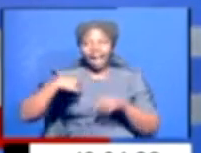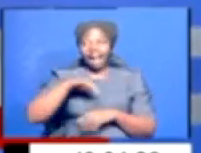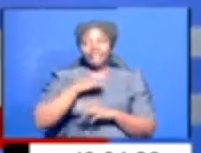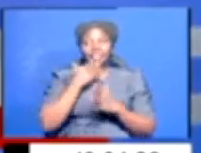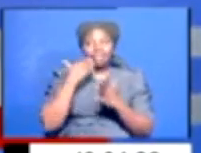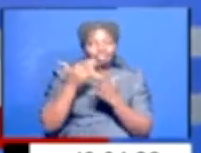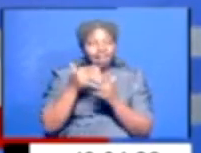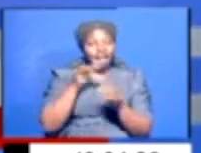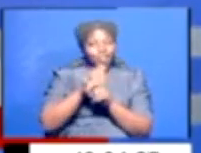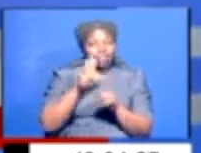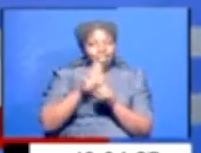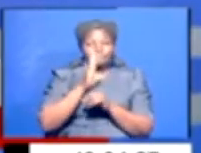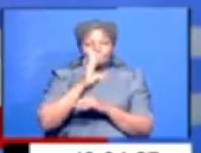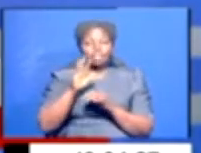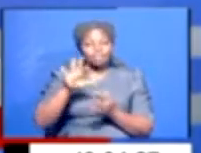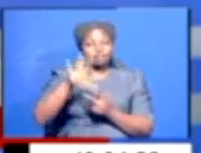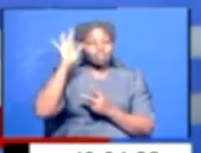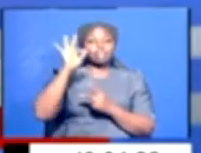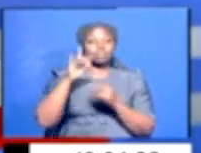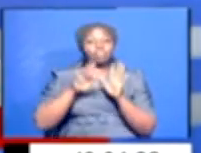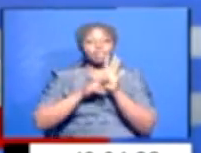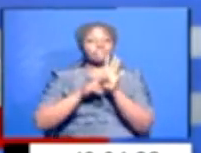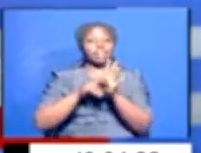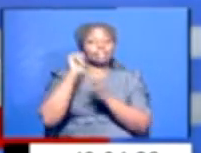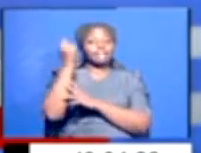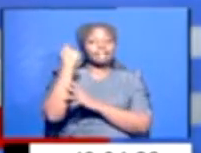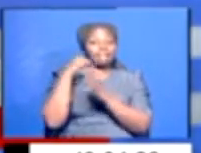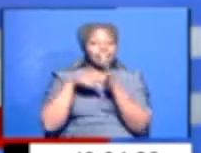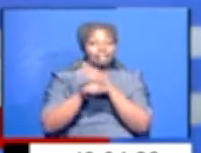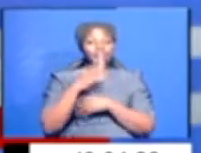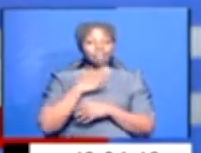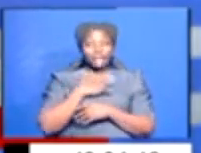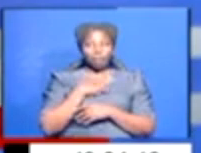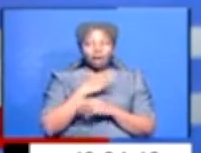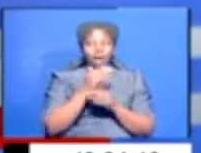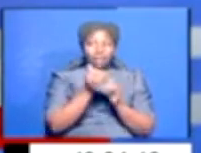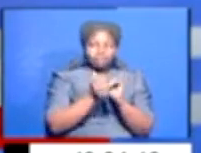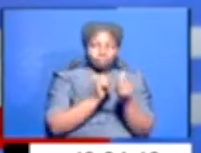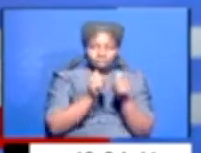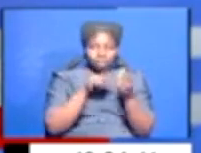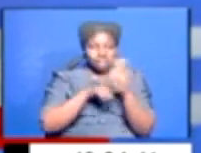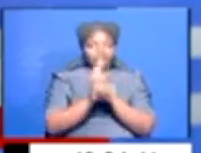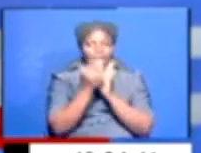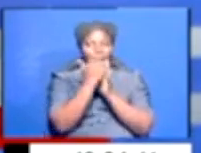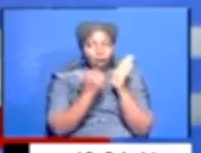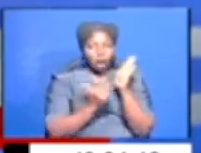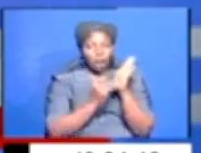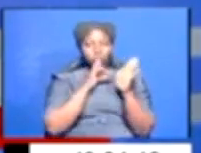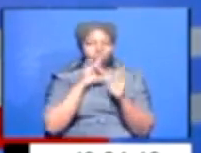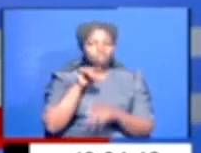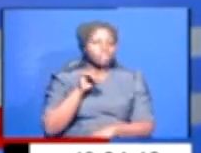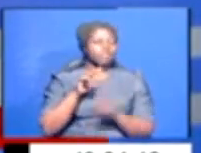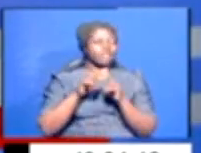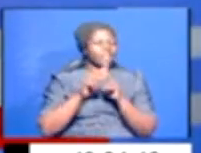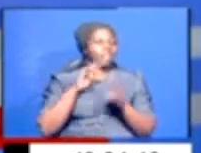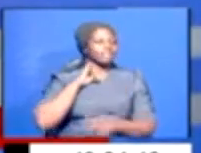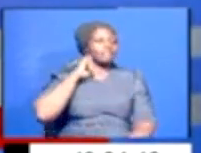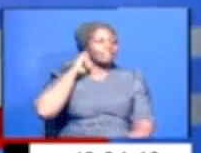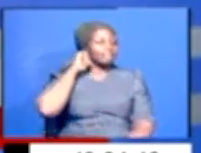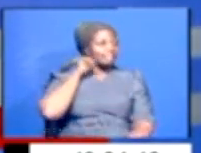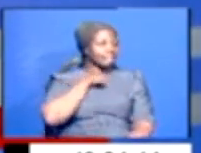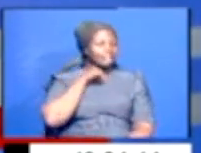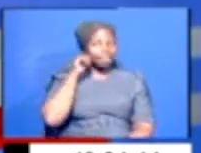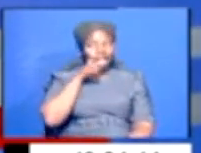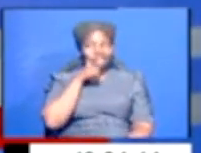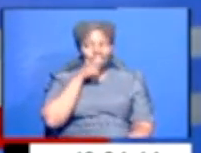Kenya in our faculties in GAPS program. Mm-hmm. So it was so nice. Well, and by the way,